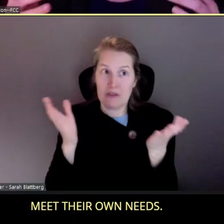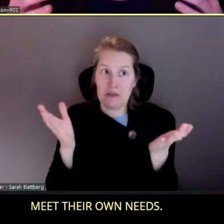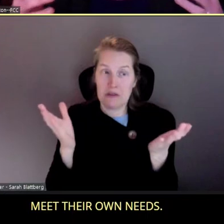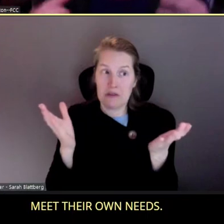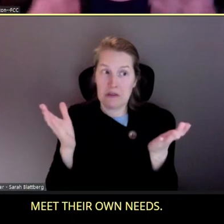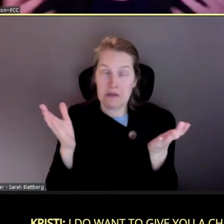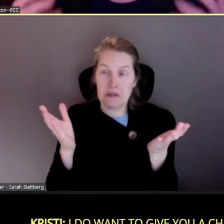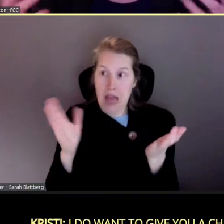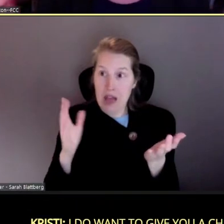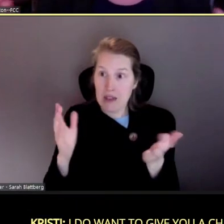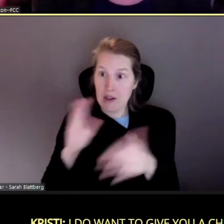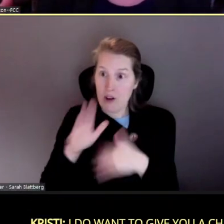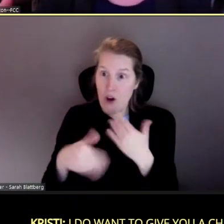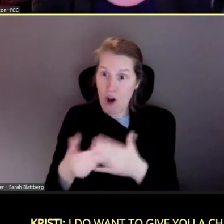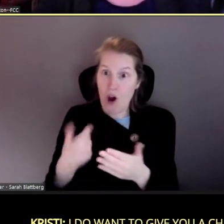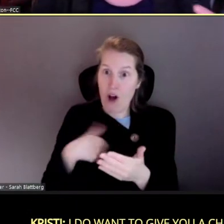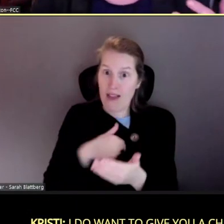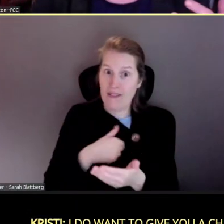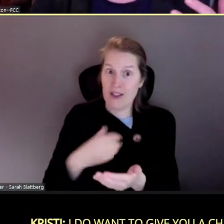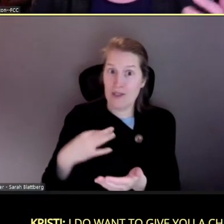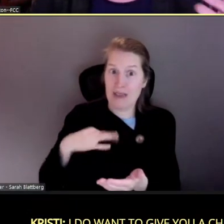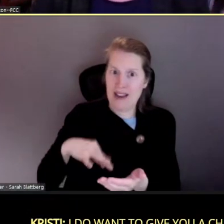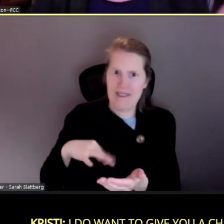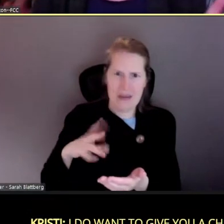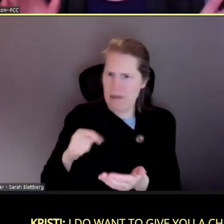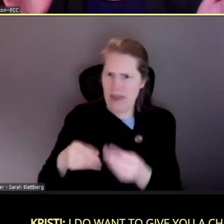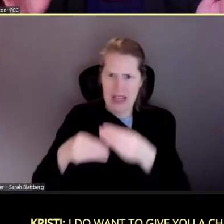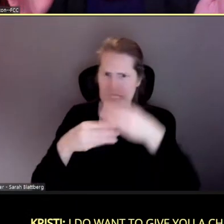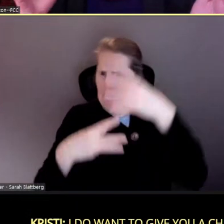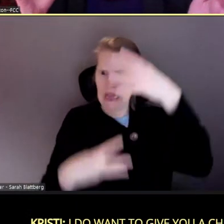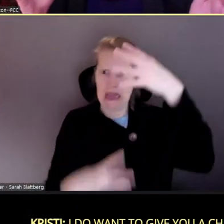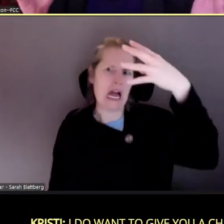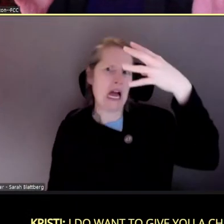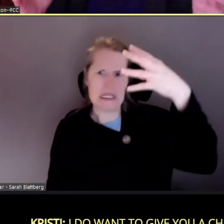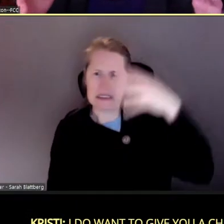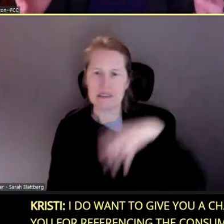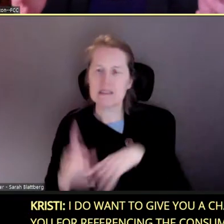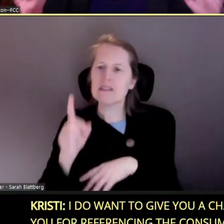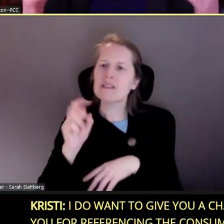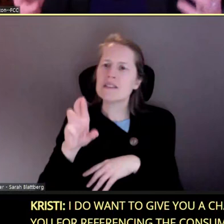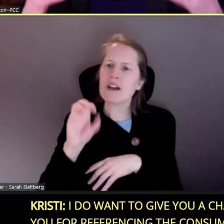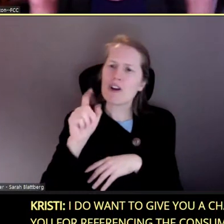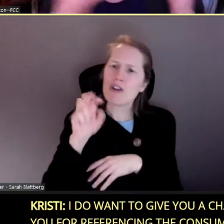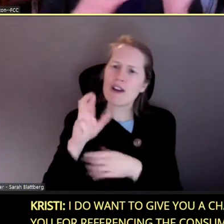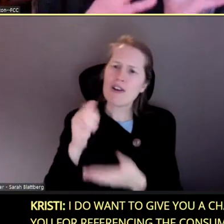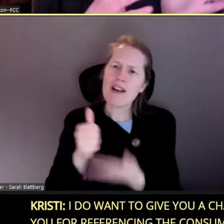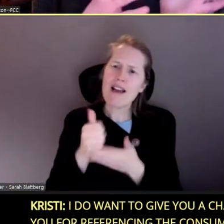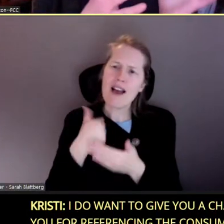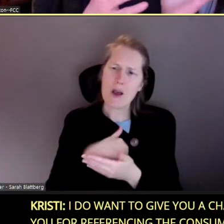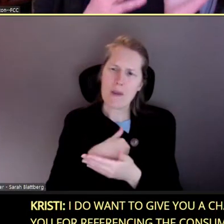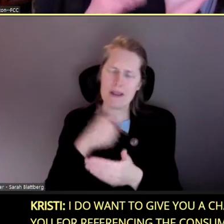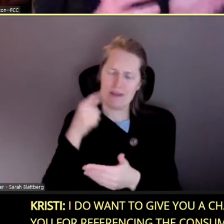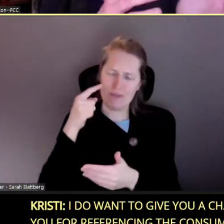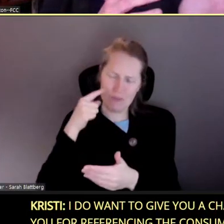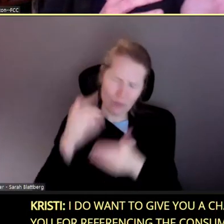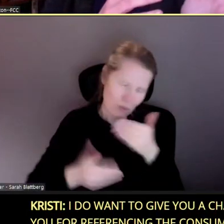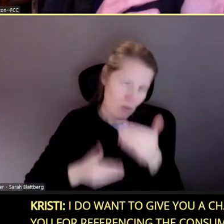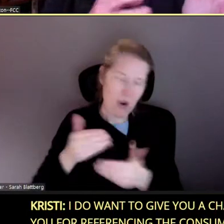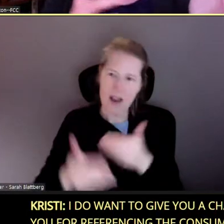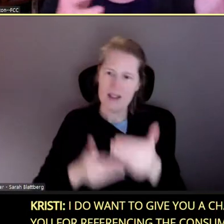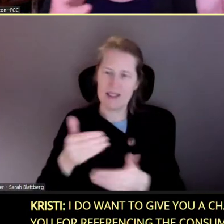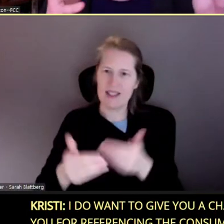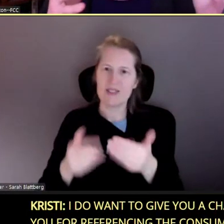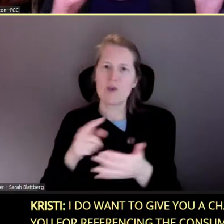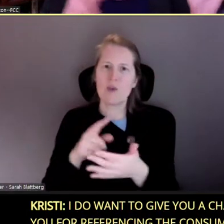useful. That's a lot of information. Dr. Craner, can you help us process, like, going back to what makes a good